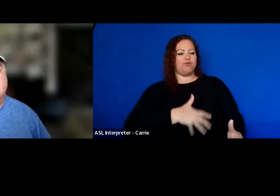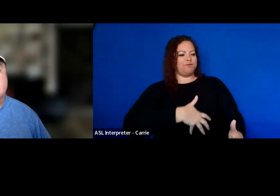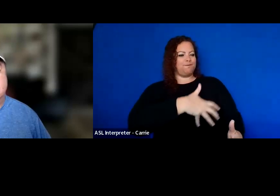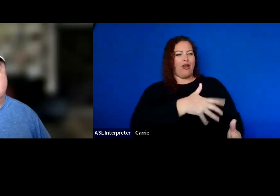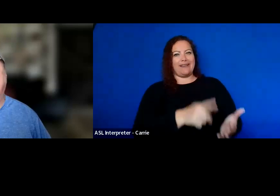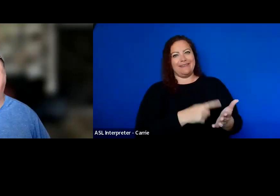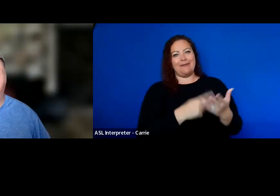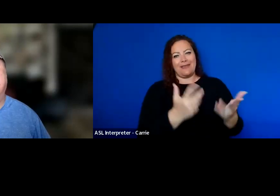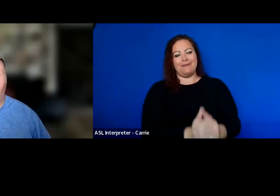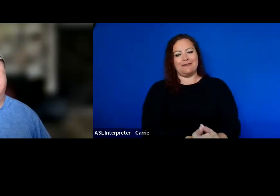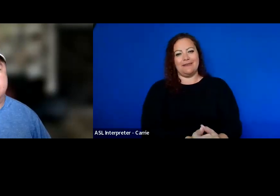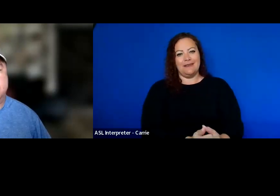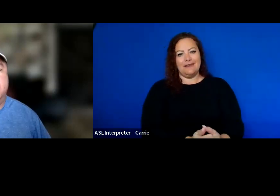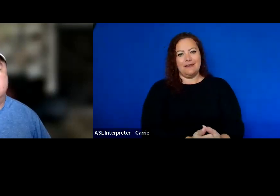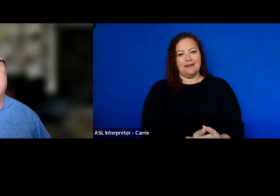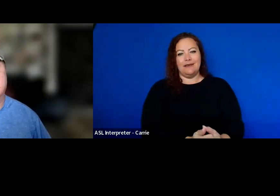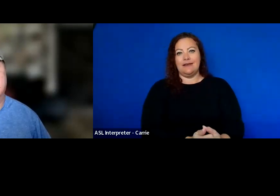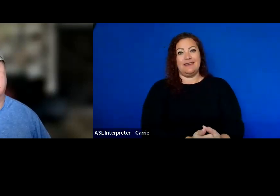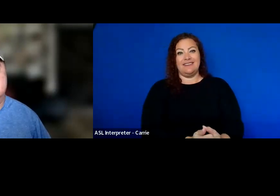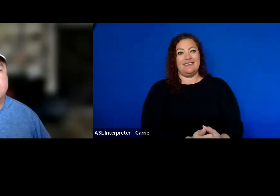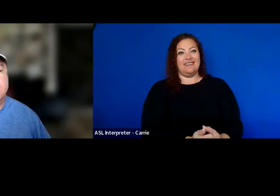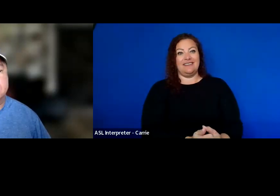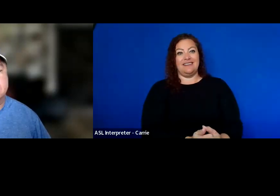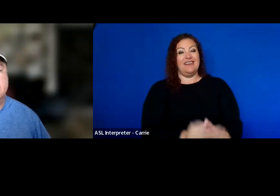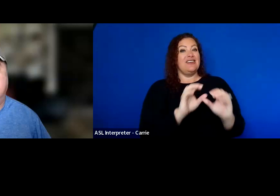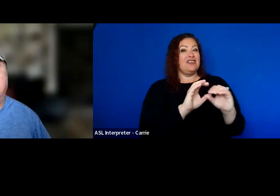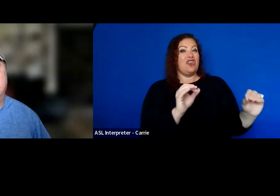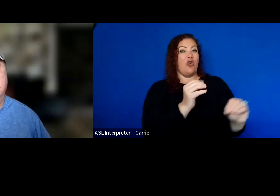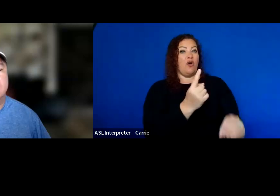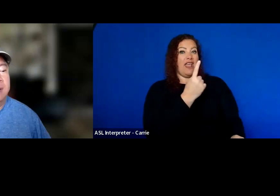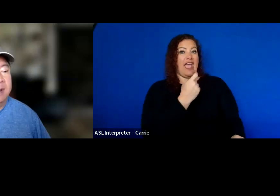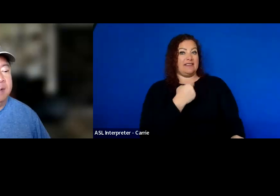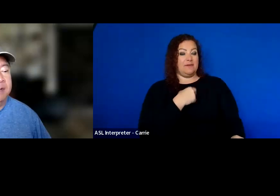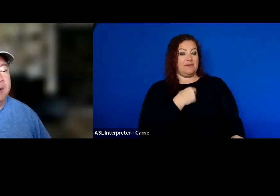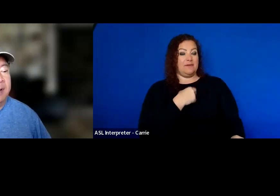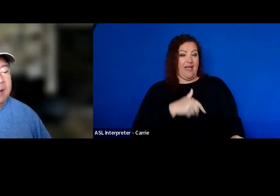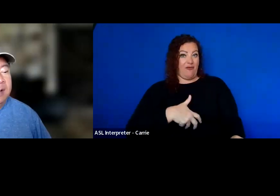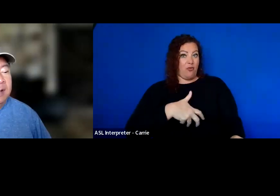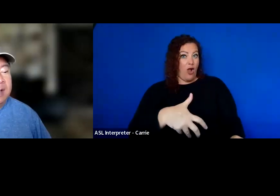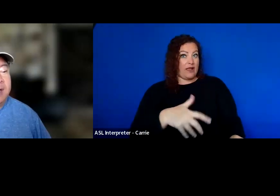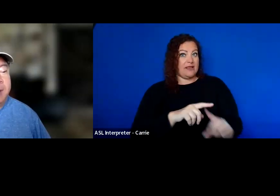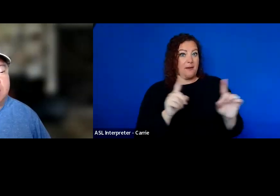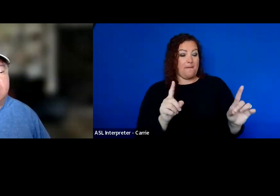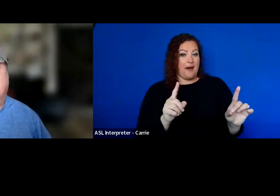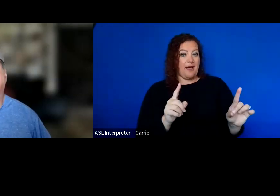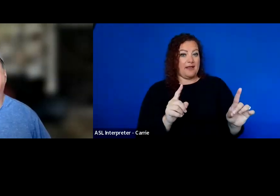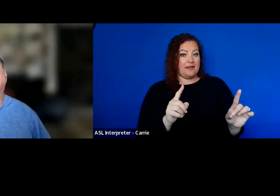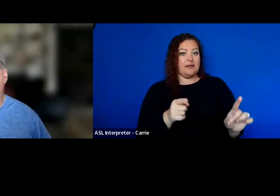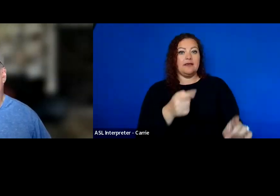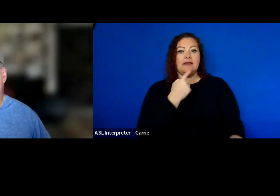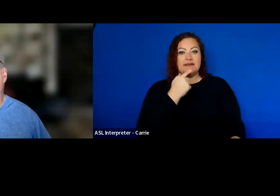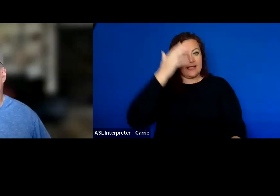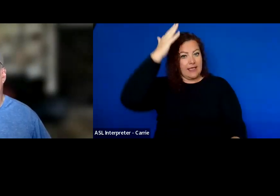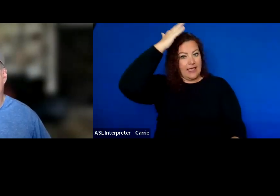Well, no one has ever asked if I was pregnant, but I probably definitely. Okay, cap on today.